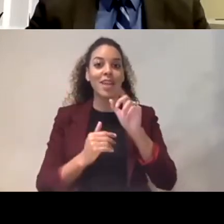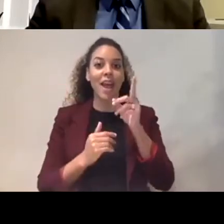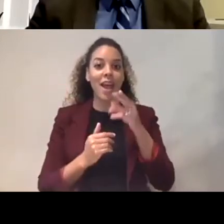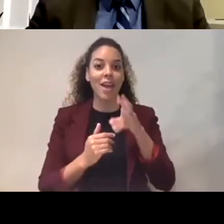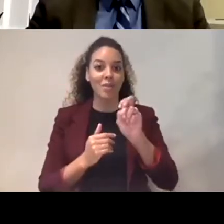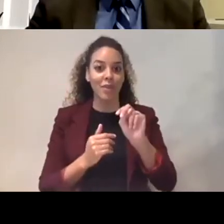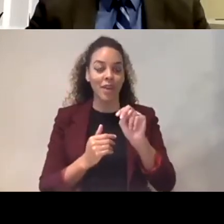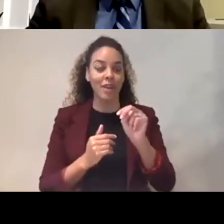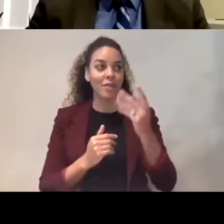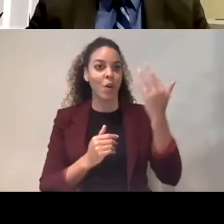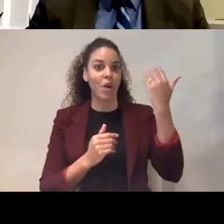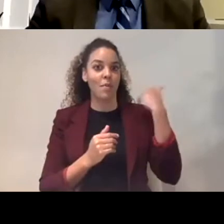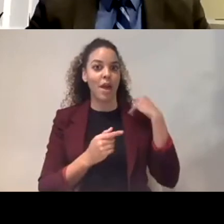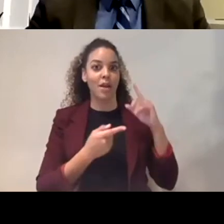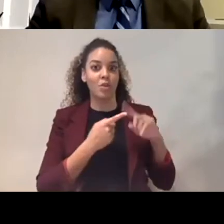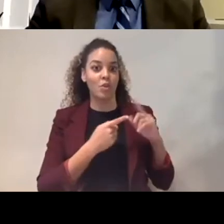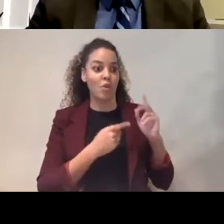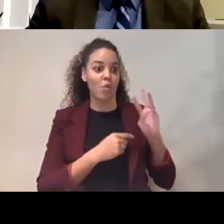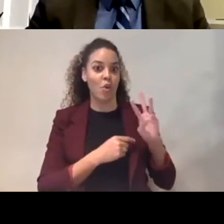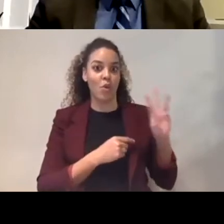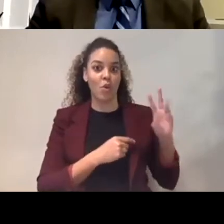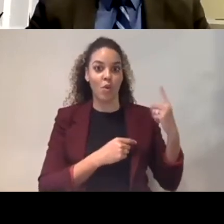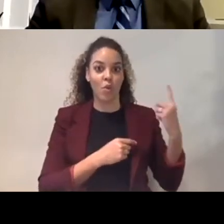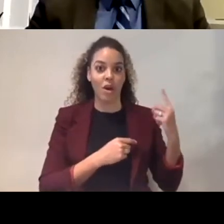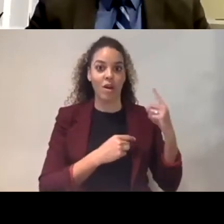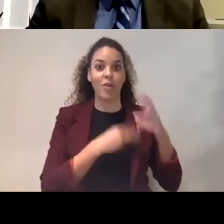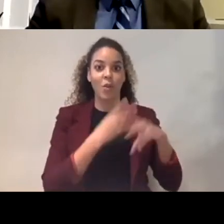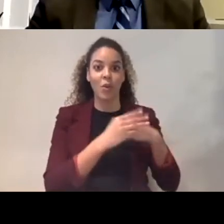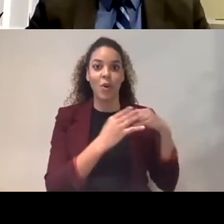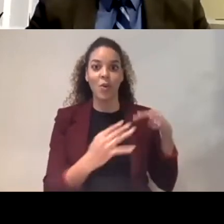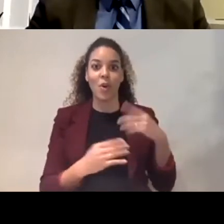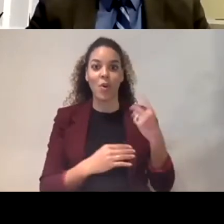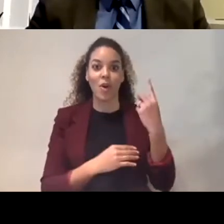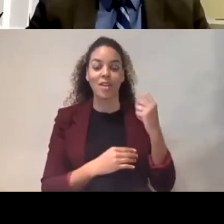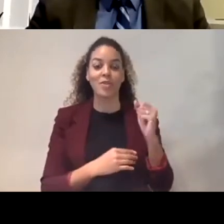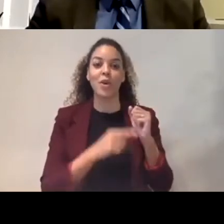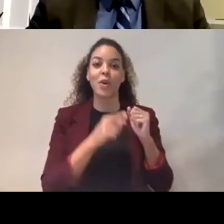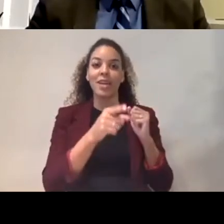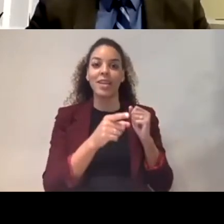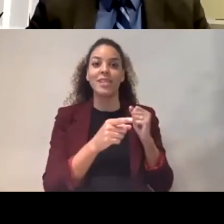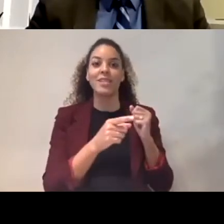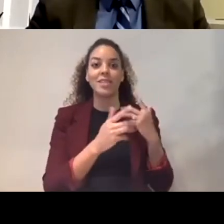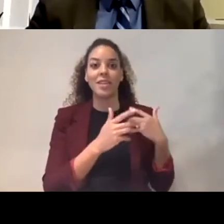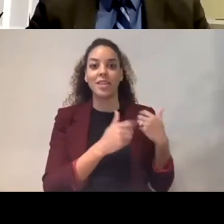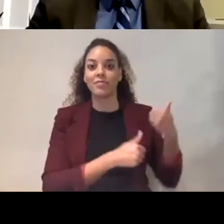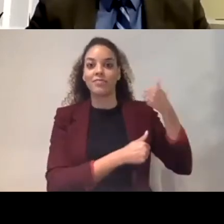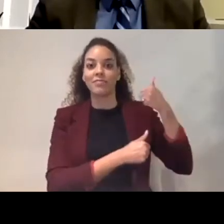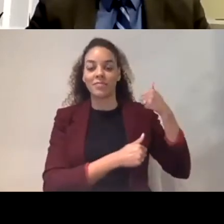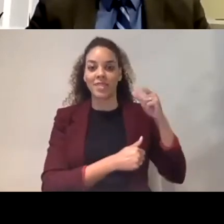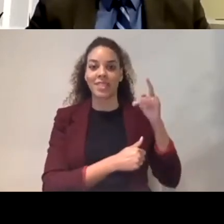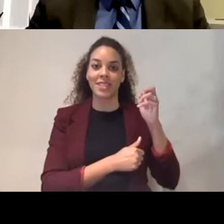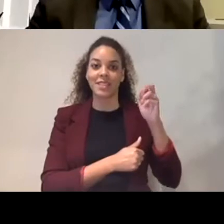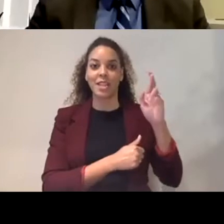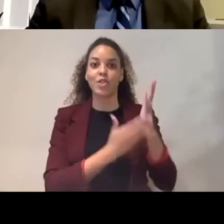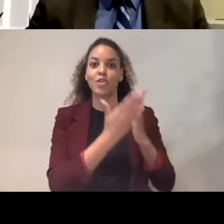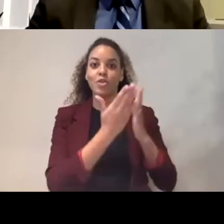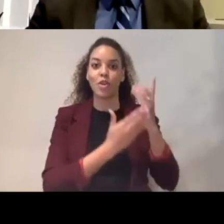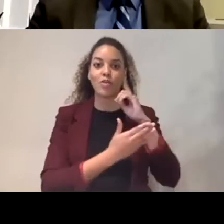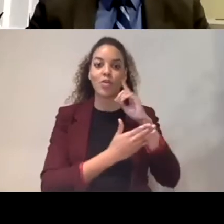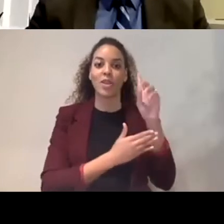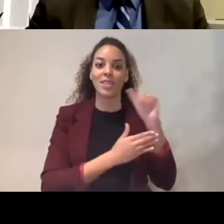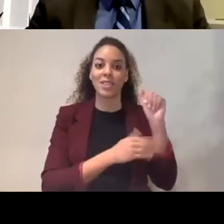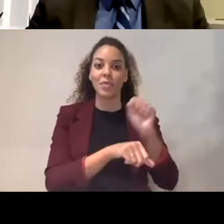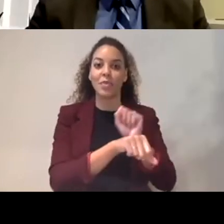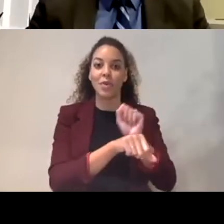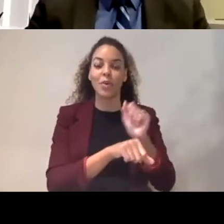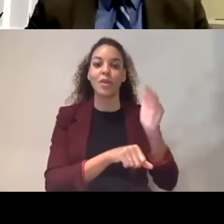the legacy of World War I. So he is the Senior Service of Disability Employment and has previously served as the leader